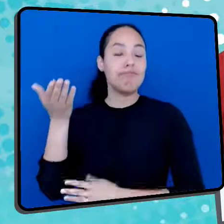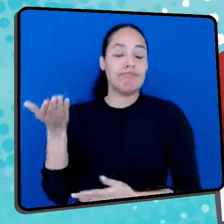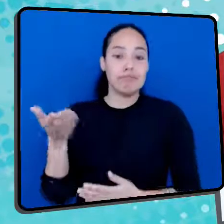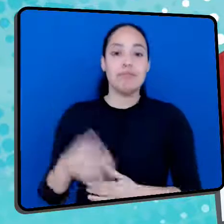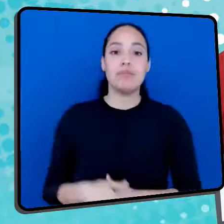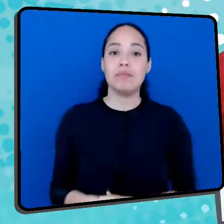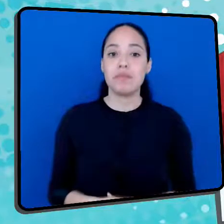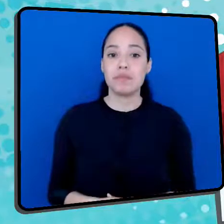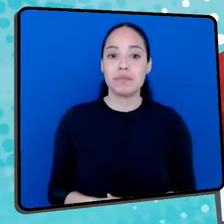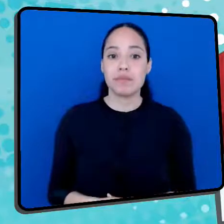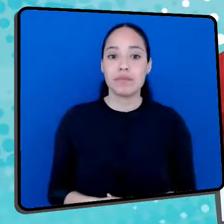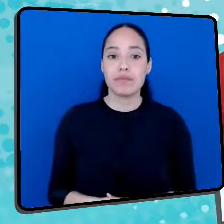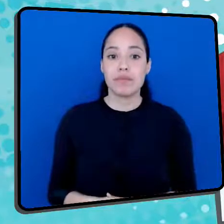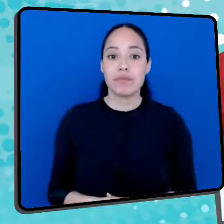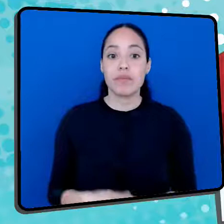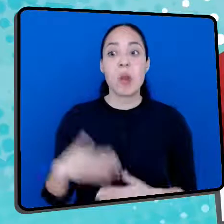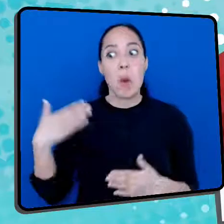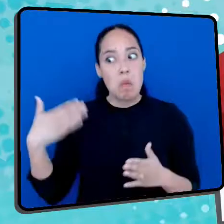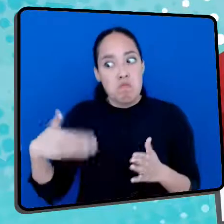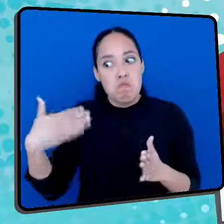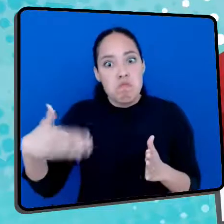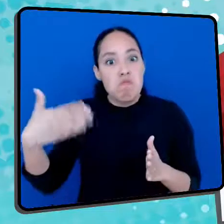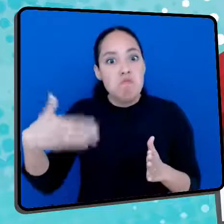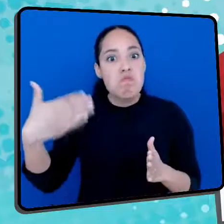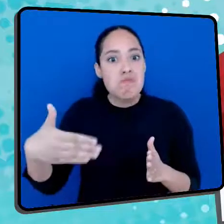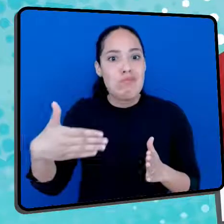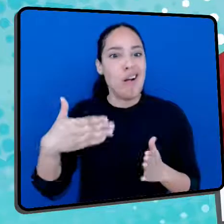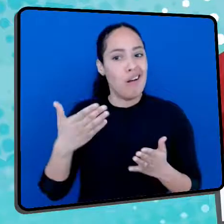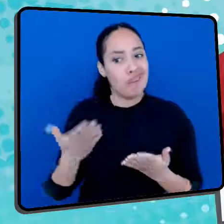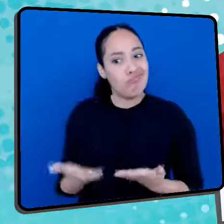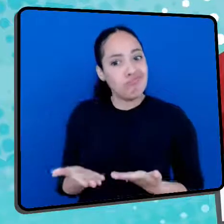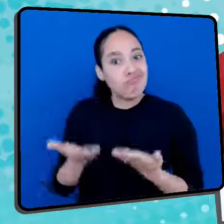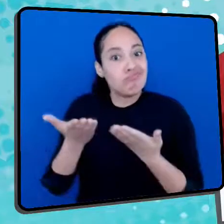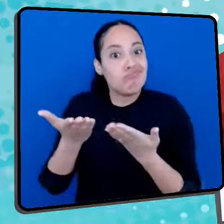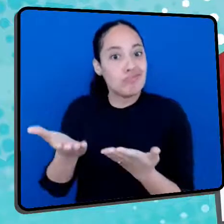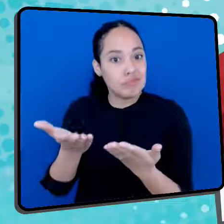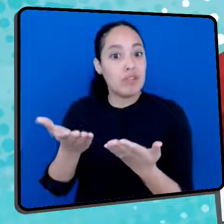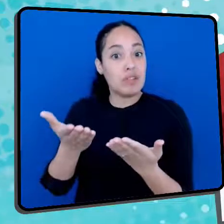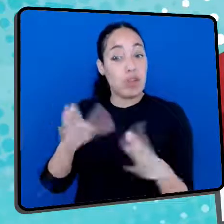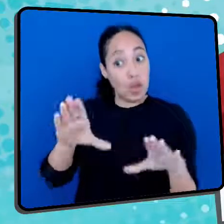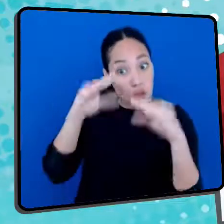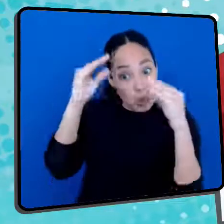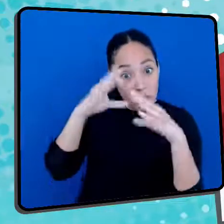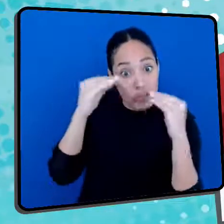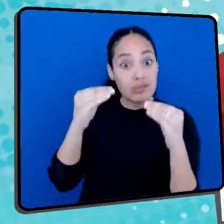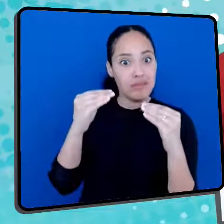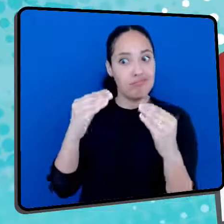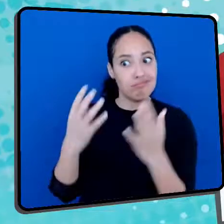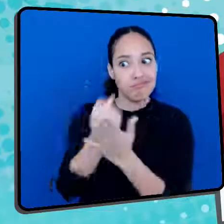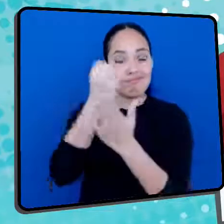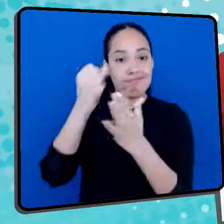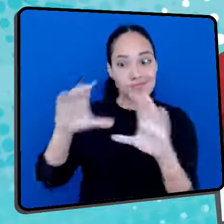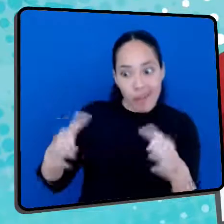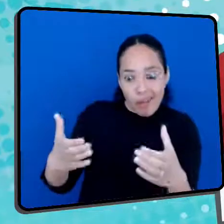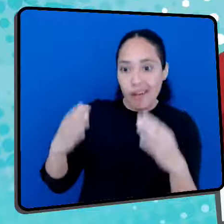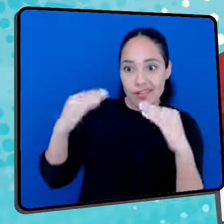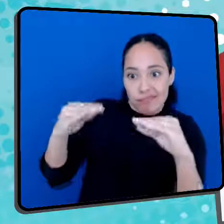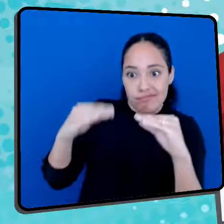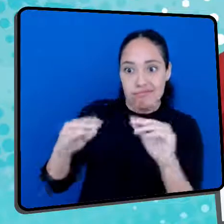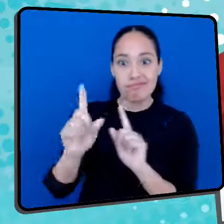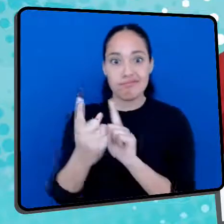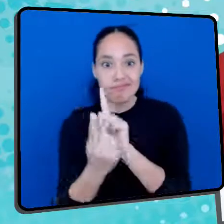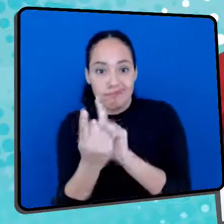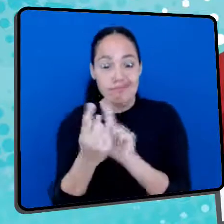just offer some learning opportunities for people, just like AI42. And this all came